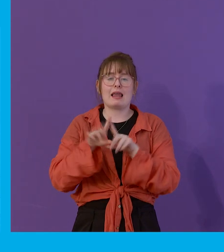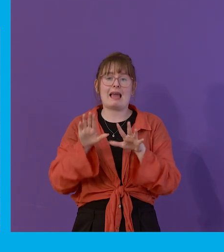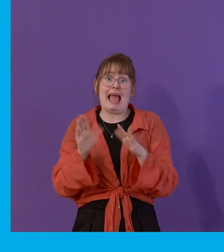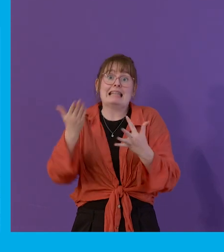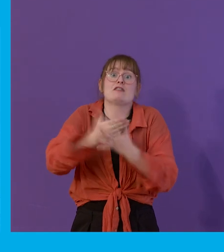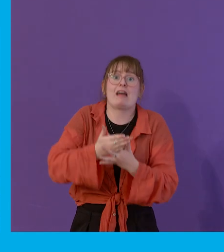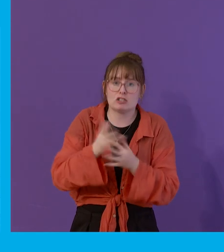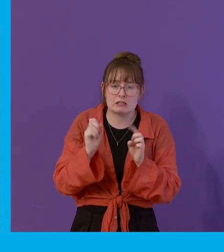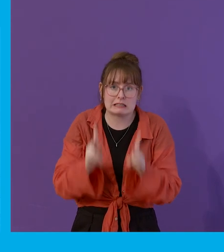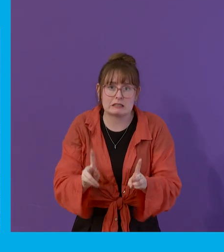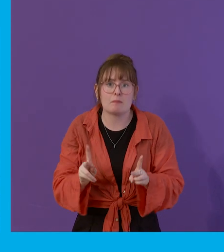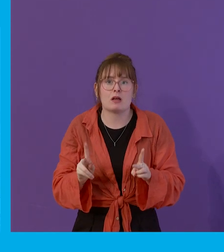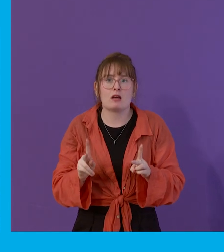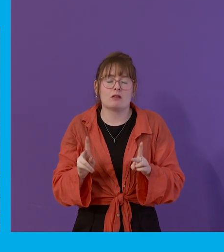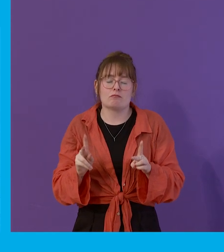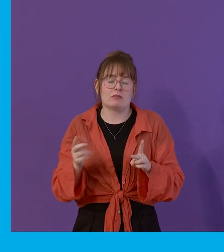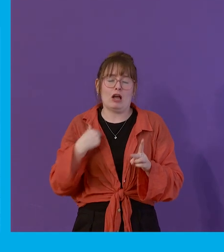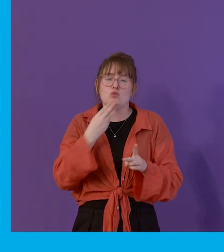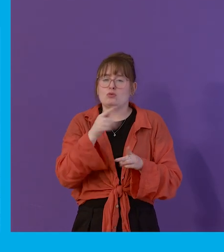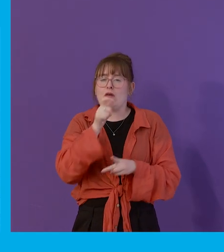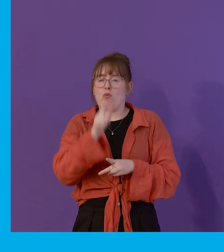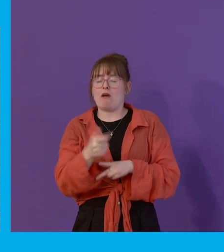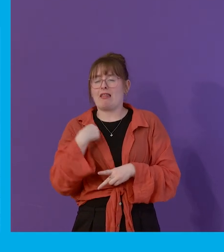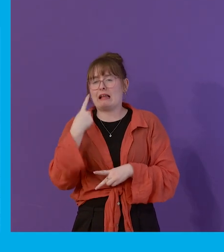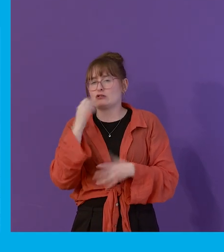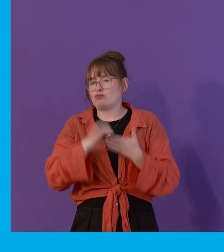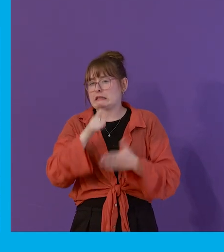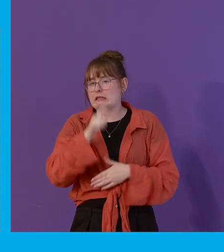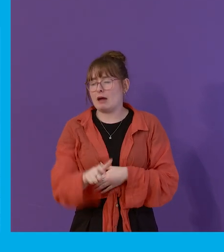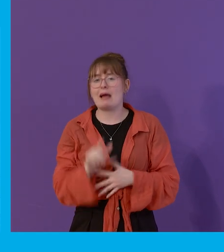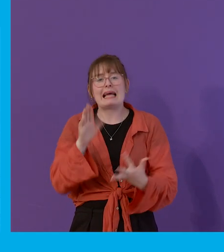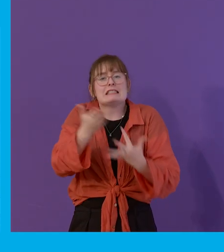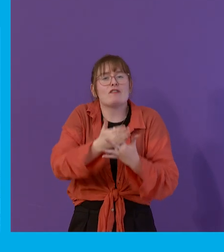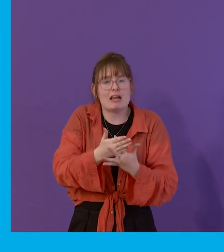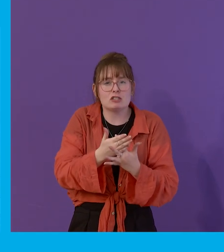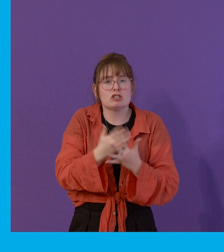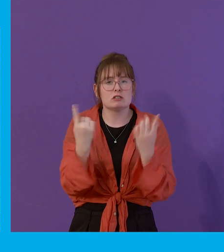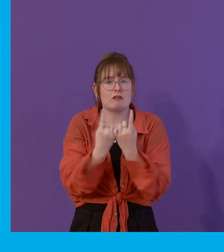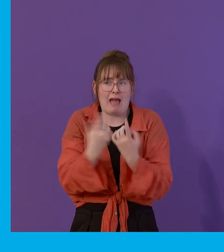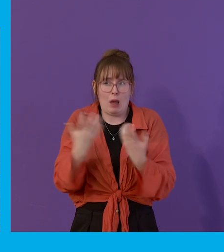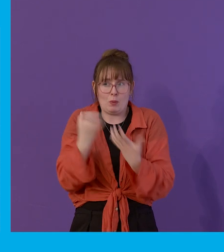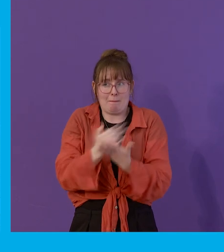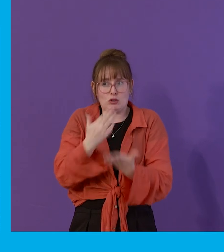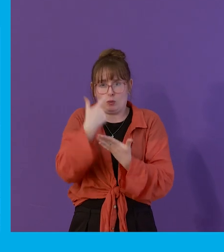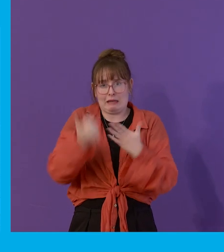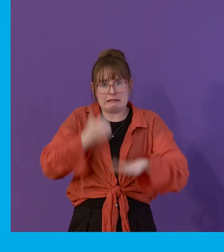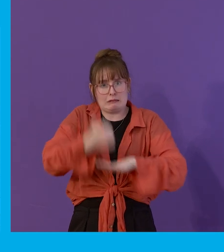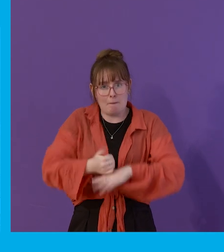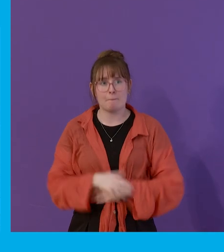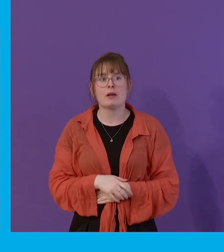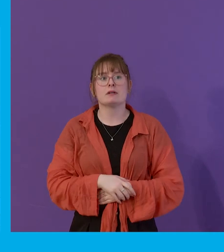the system just because of my design background. Maybe there's a better way of putting it, but that's the thing that I'm kind of quite interested in. You wanted to